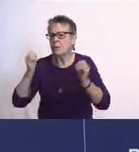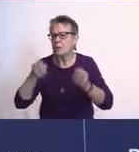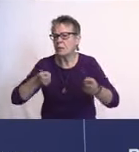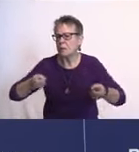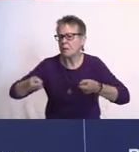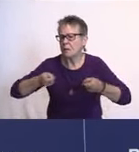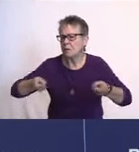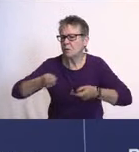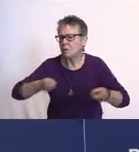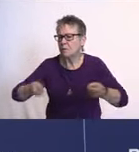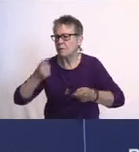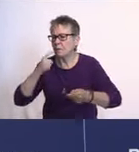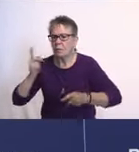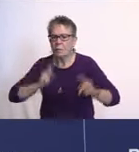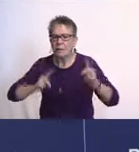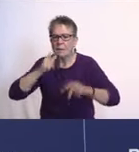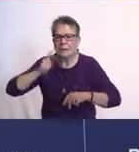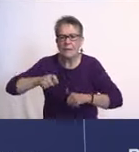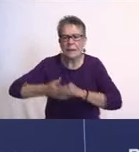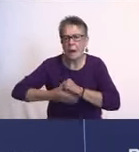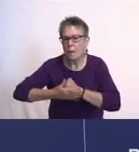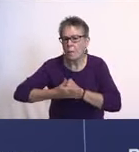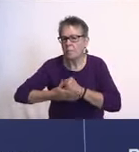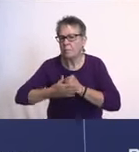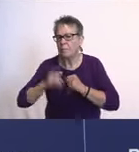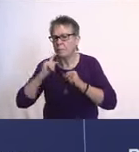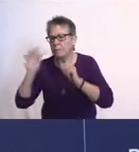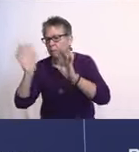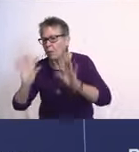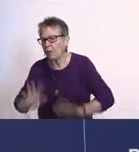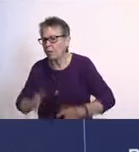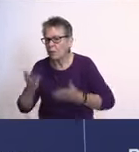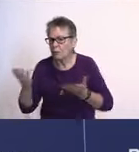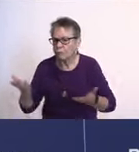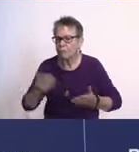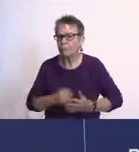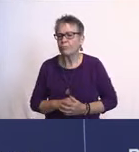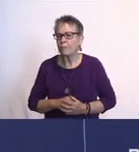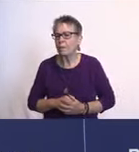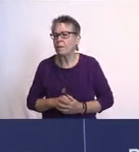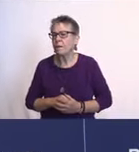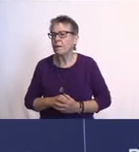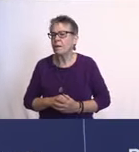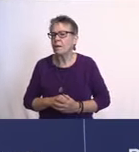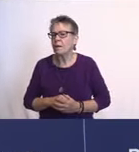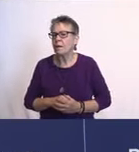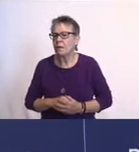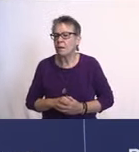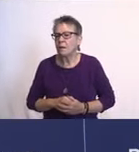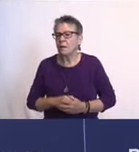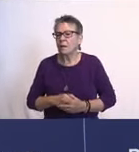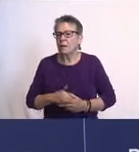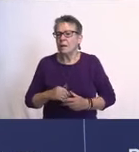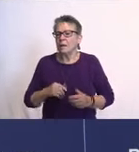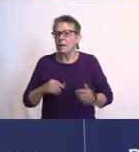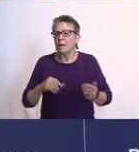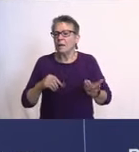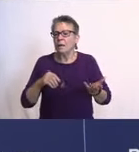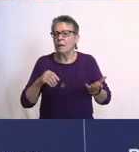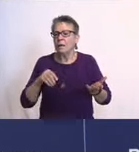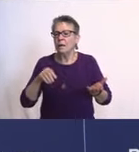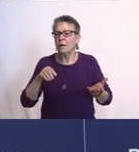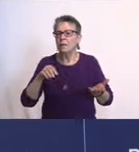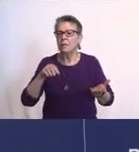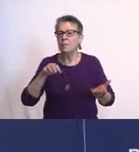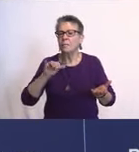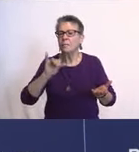basically upfit mothballed wings of hospitals, University Hospital being one of them, Robert Wood Johnson being another one.